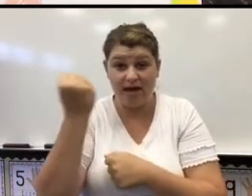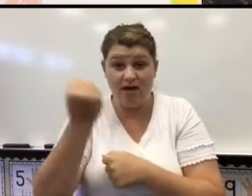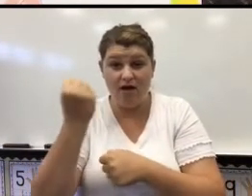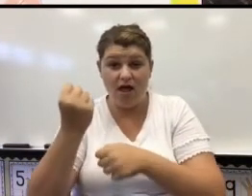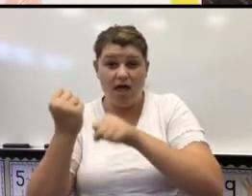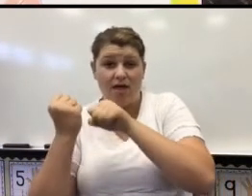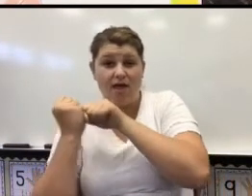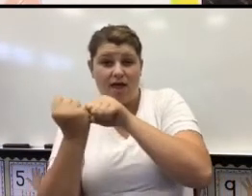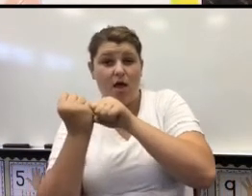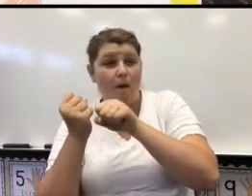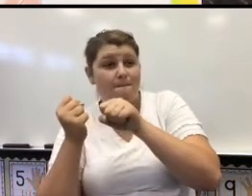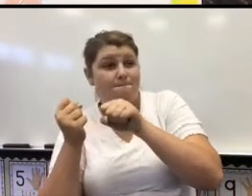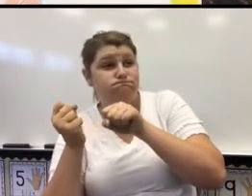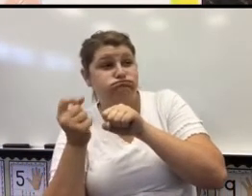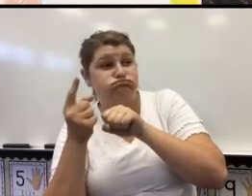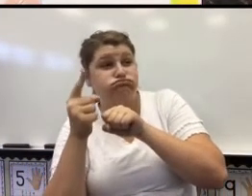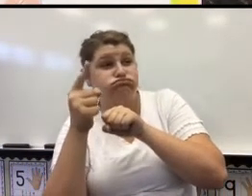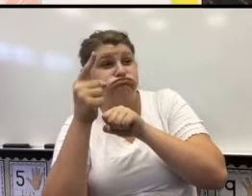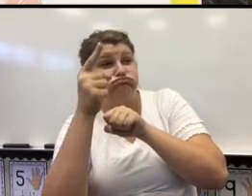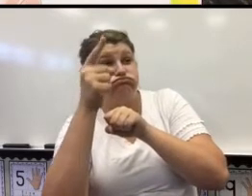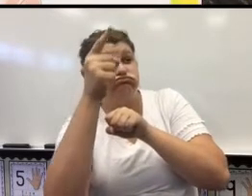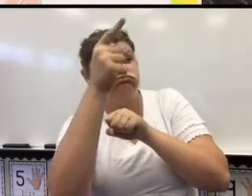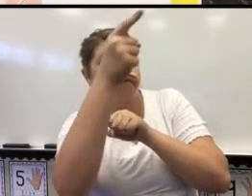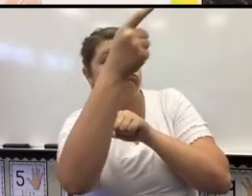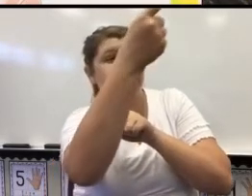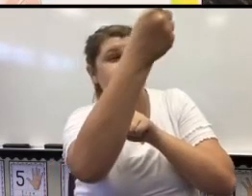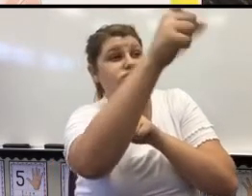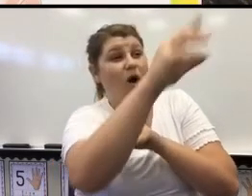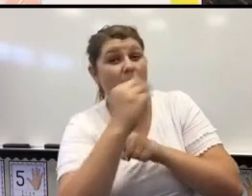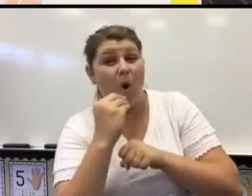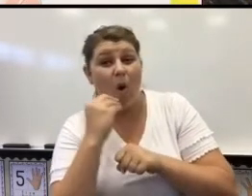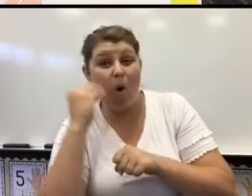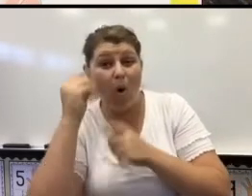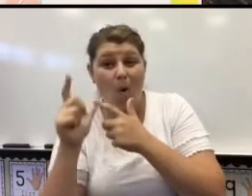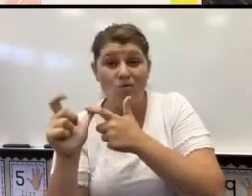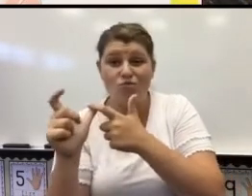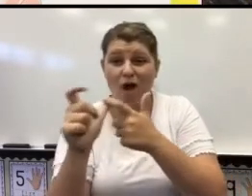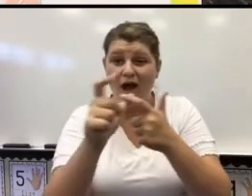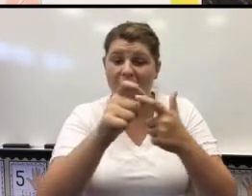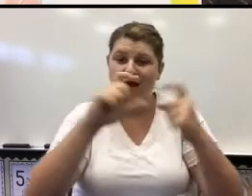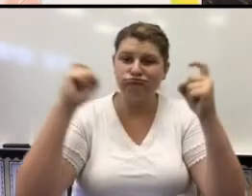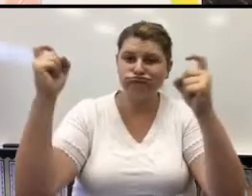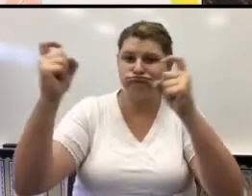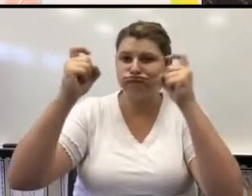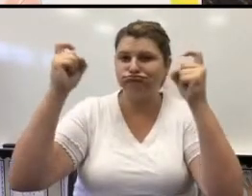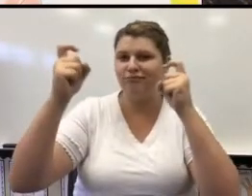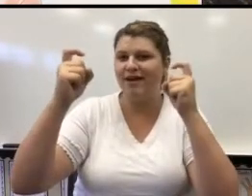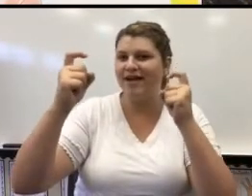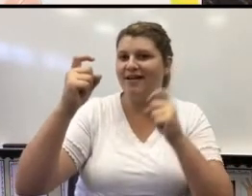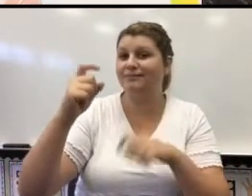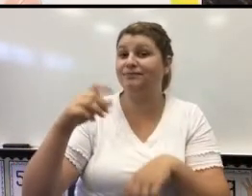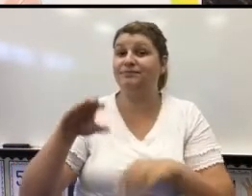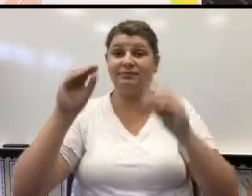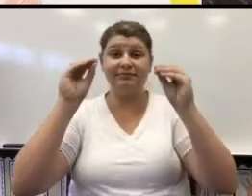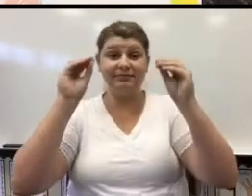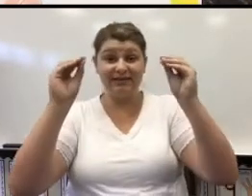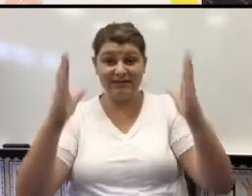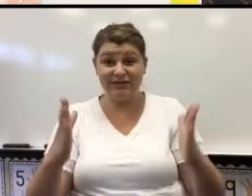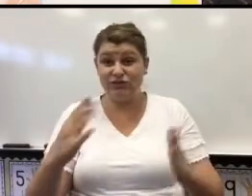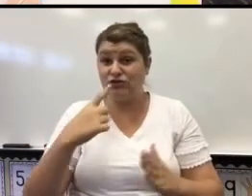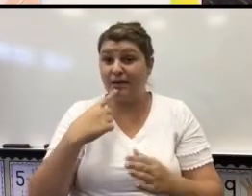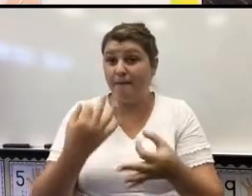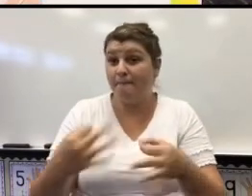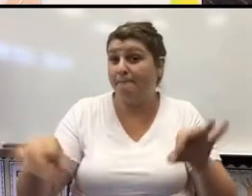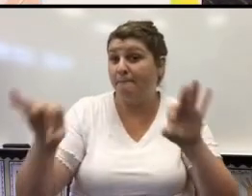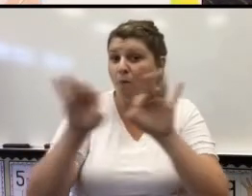test and hitting a home run in his baseball game on Saturday. Then he remembered his teacher telling him the importance